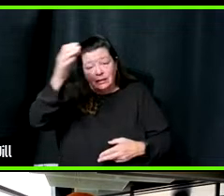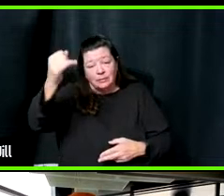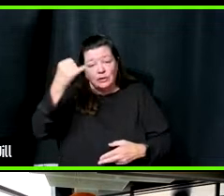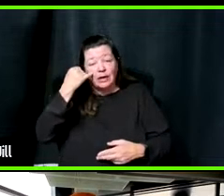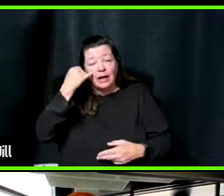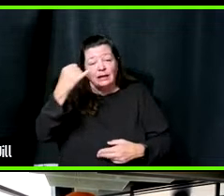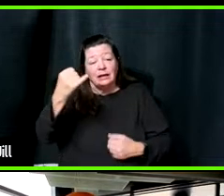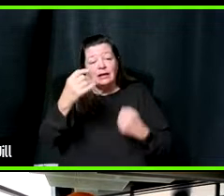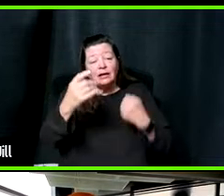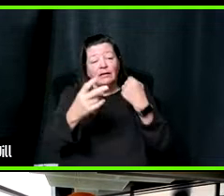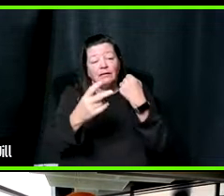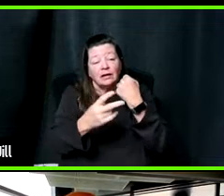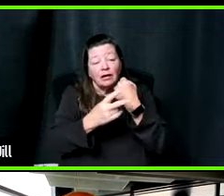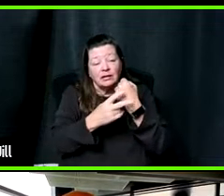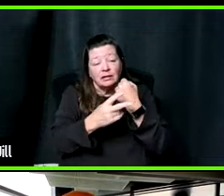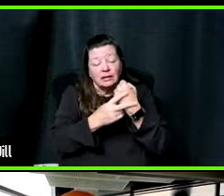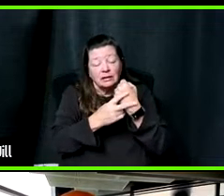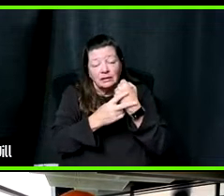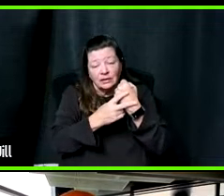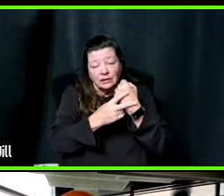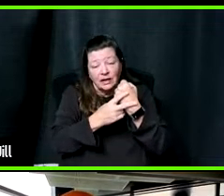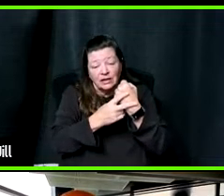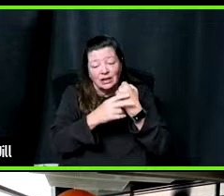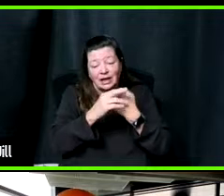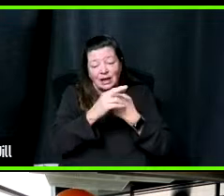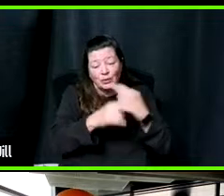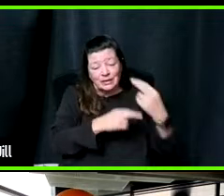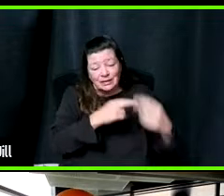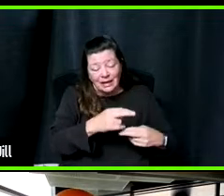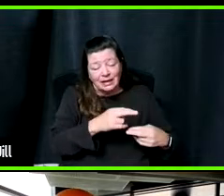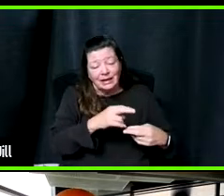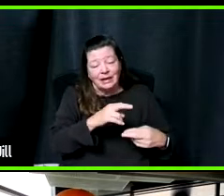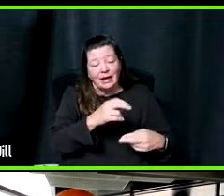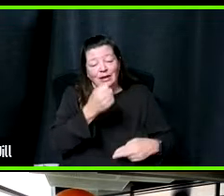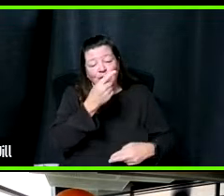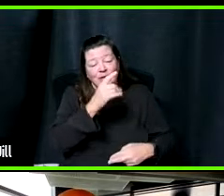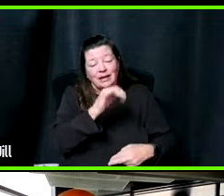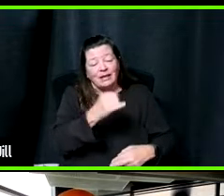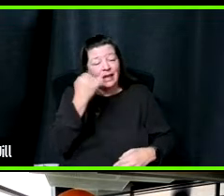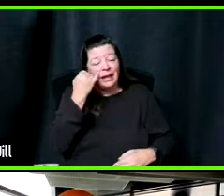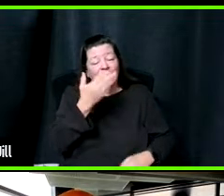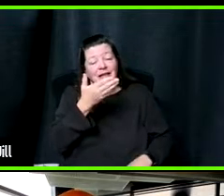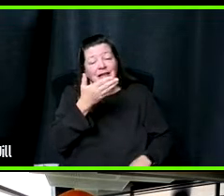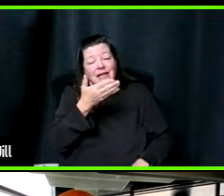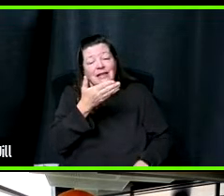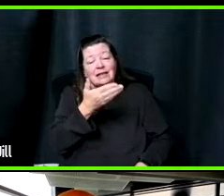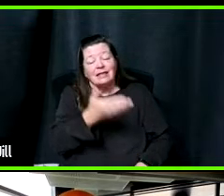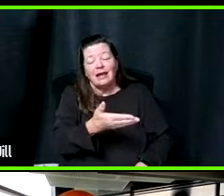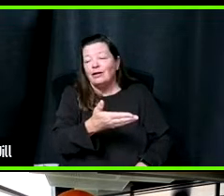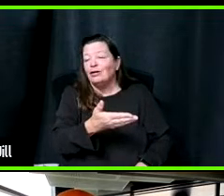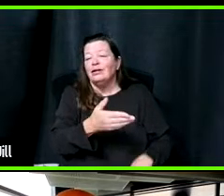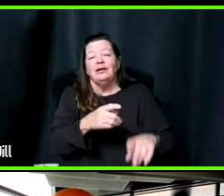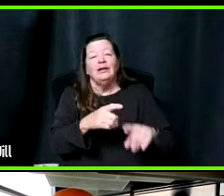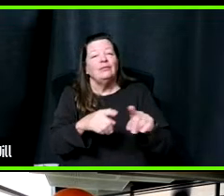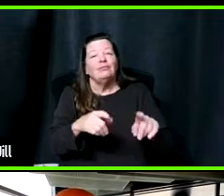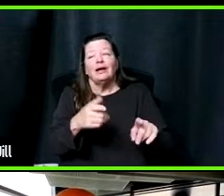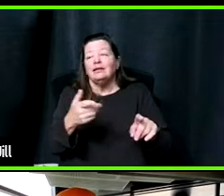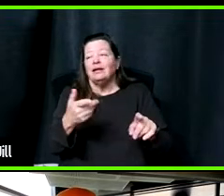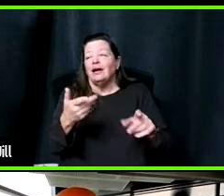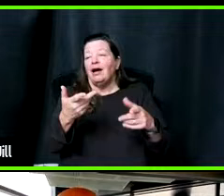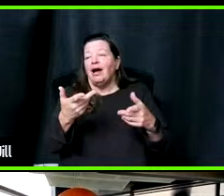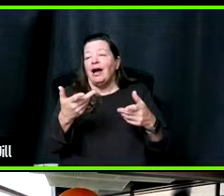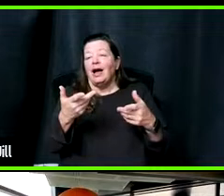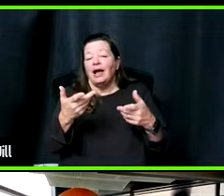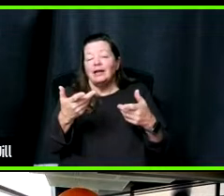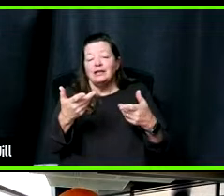conservation and recycling is there. And I just would urge the team not to get out in front of